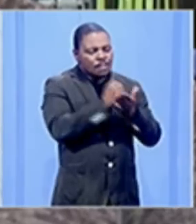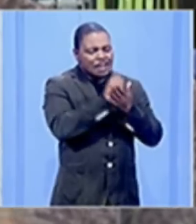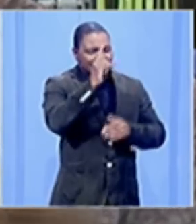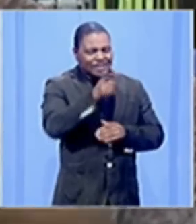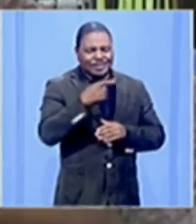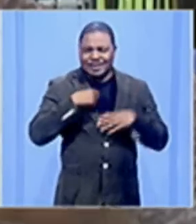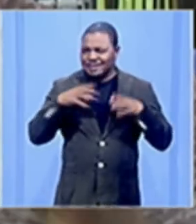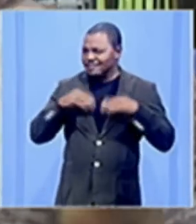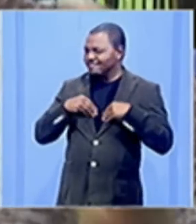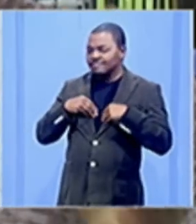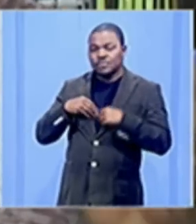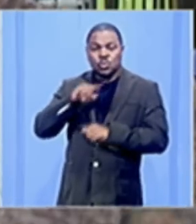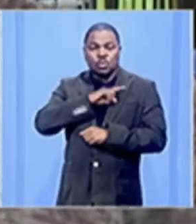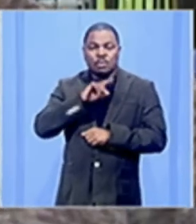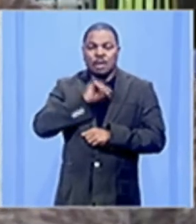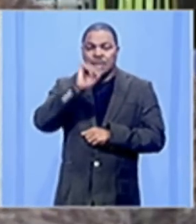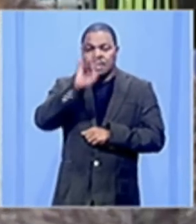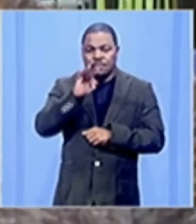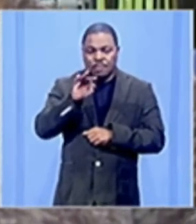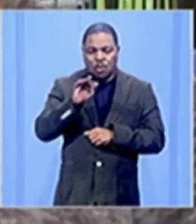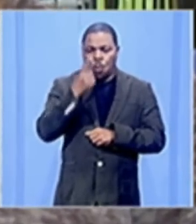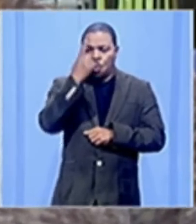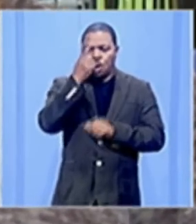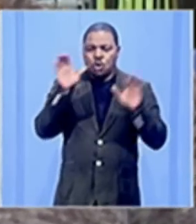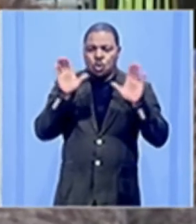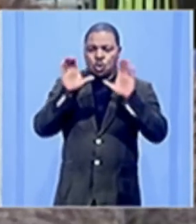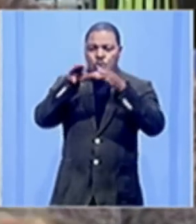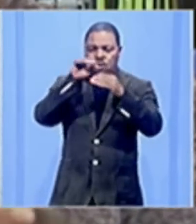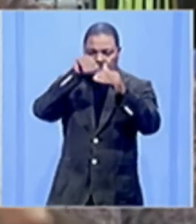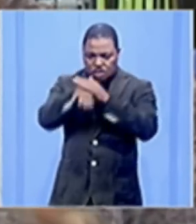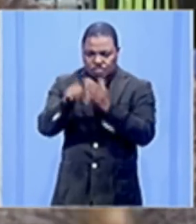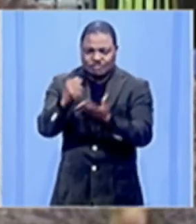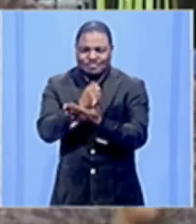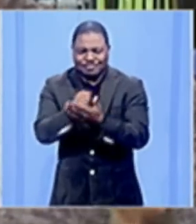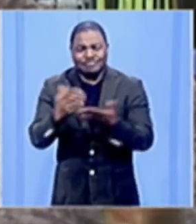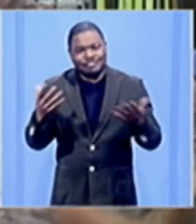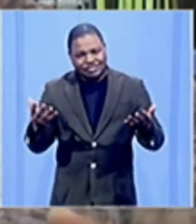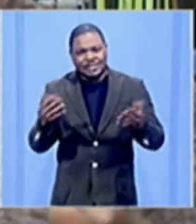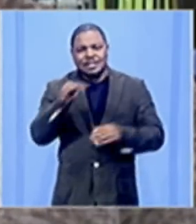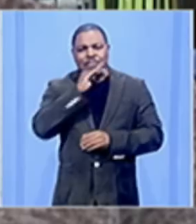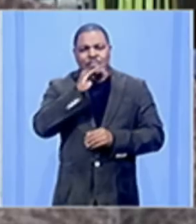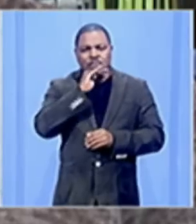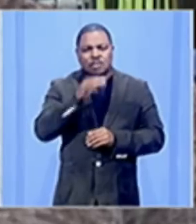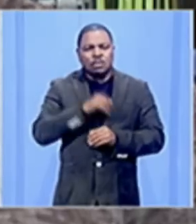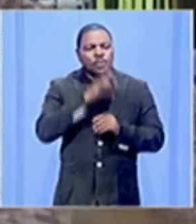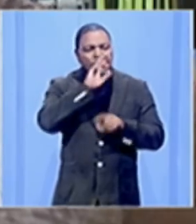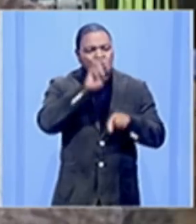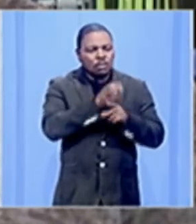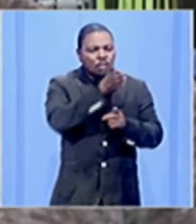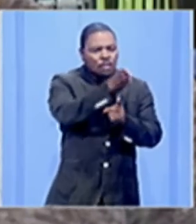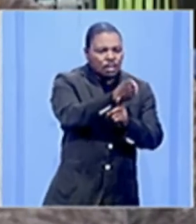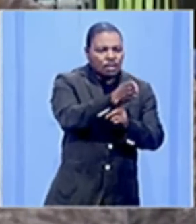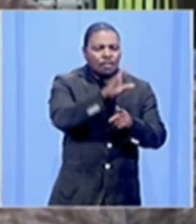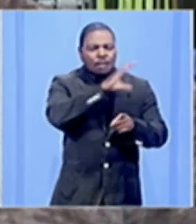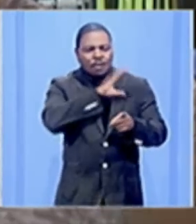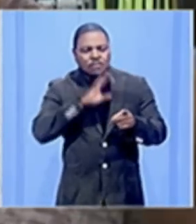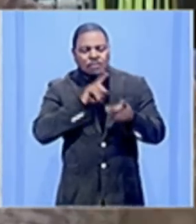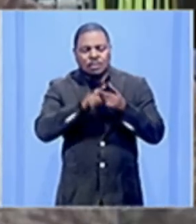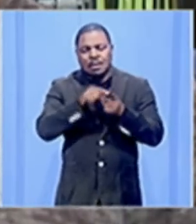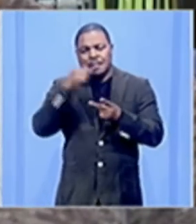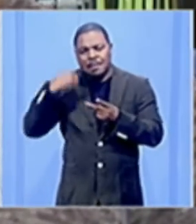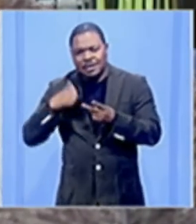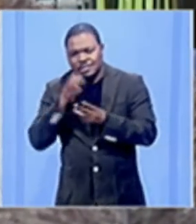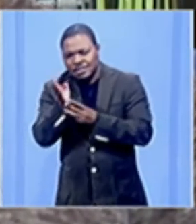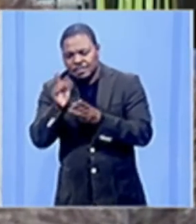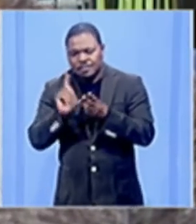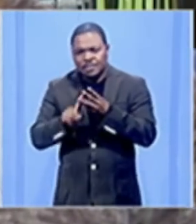registera mo organizationeng e tee bjale ke mekgatlo e meraro, o swantse o tle go councilor, o swantse o ye ga masepala, o swantse